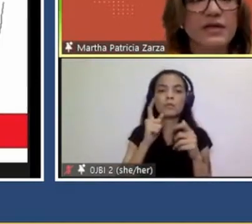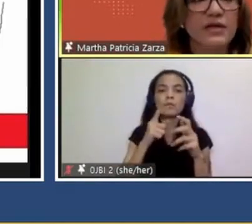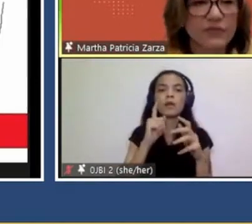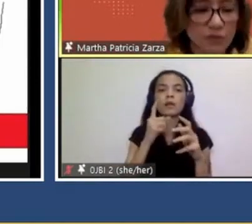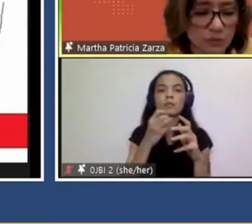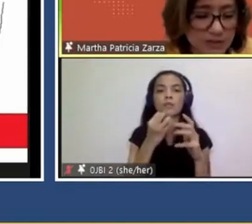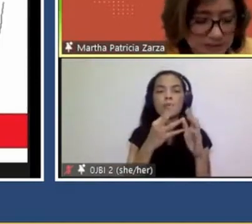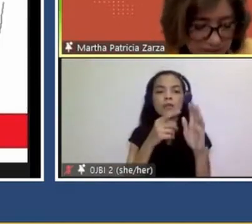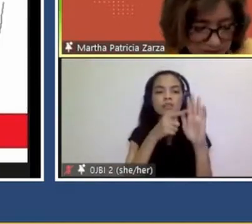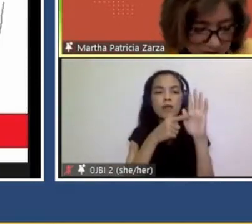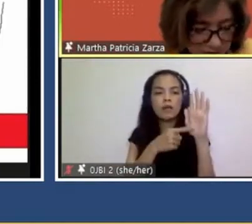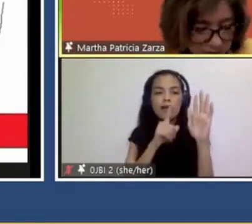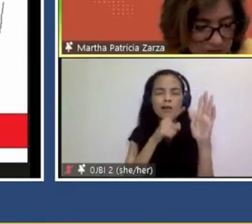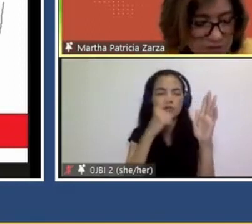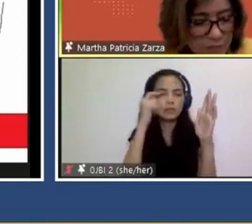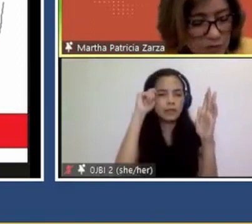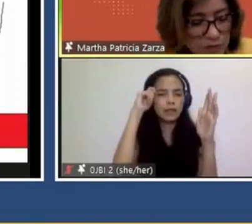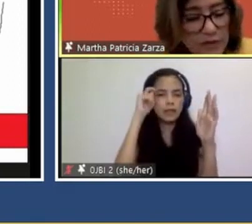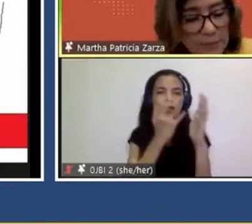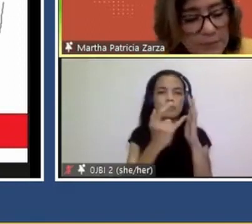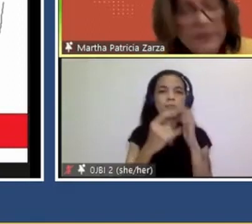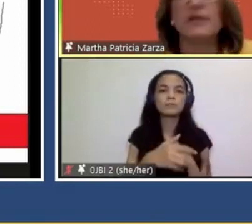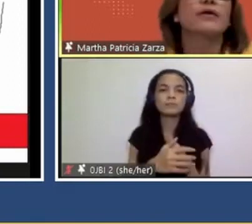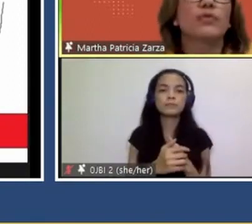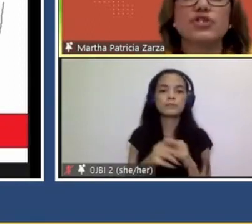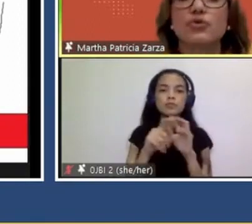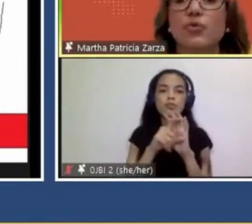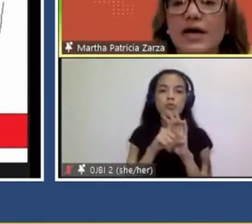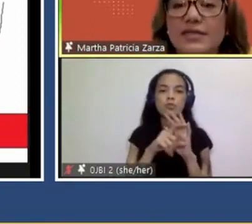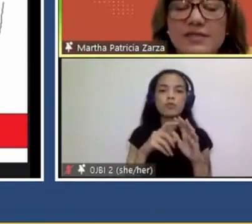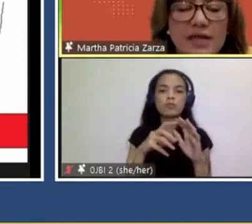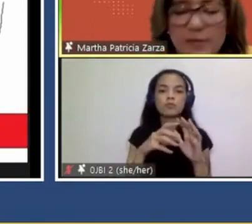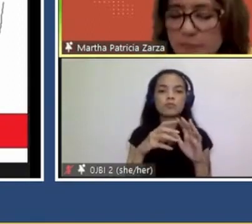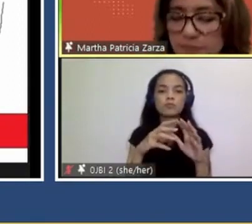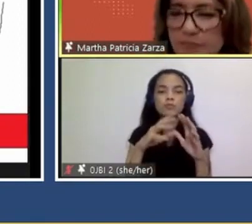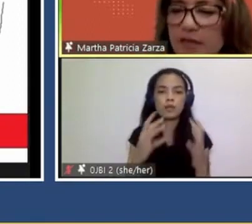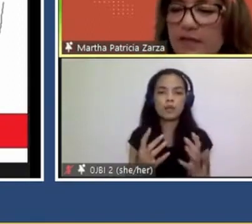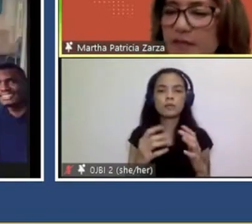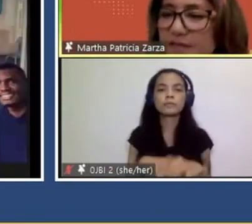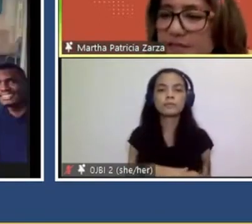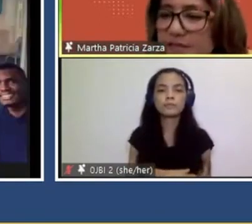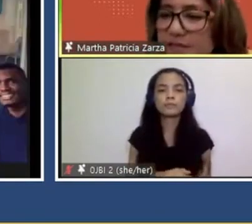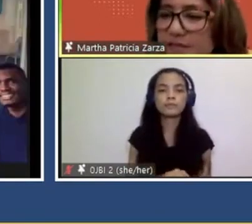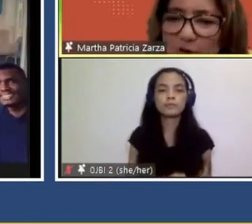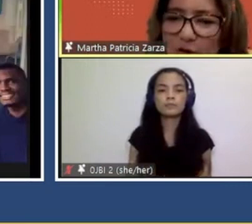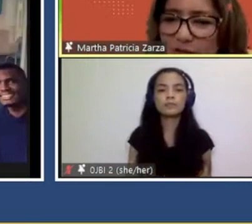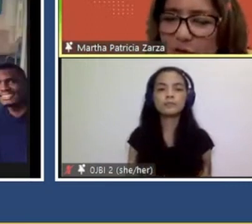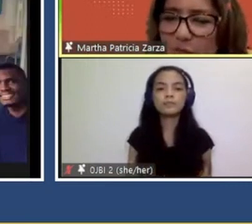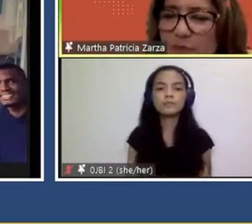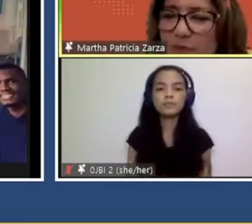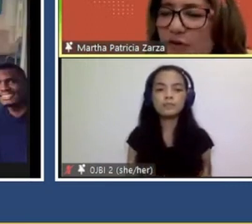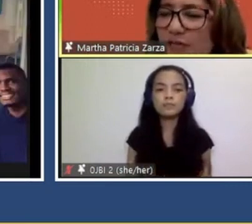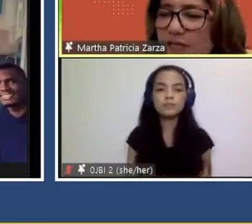criteria. So we started with the first prototype, which was this from all